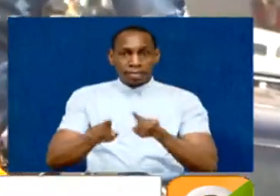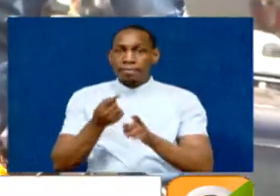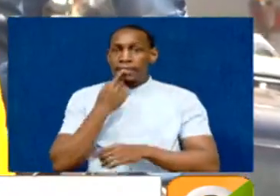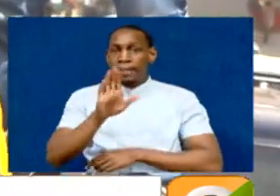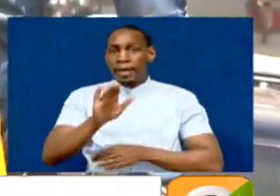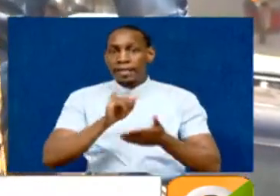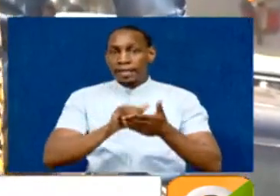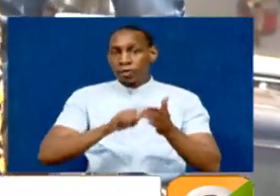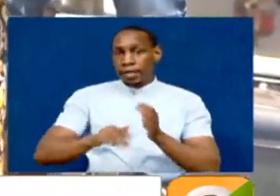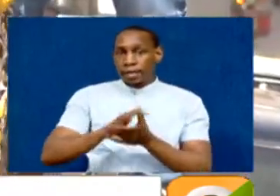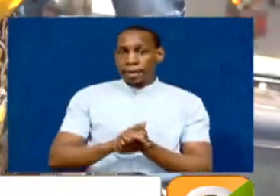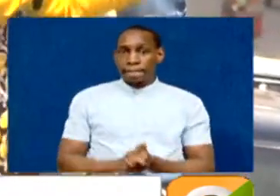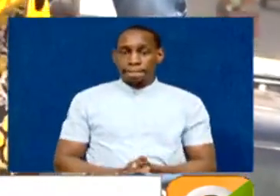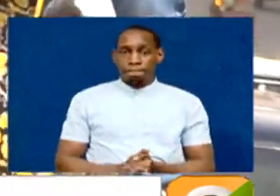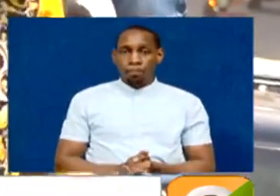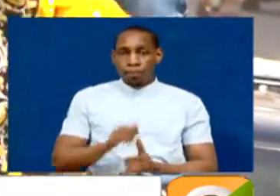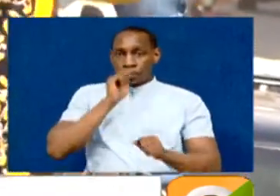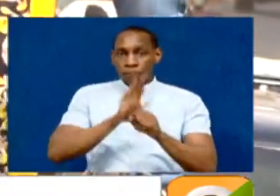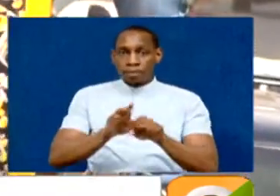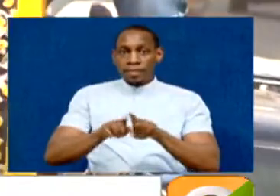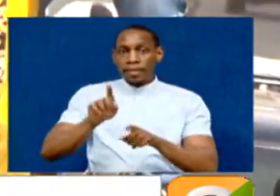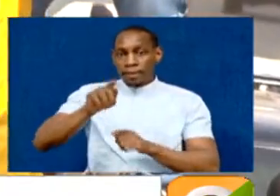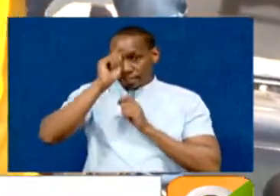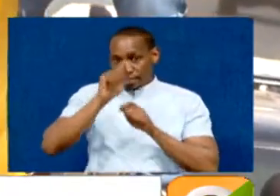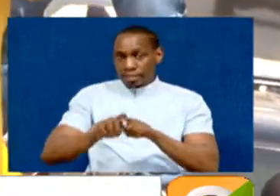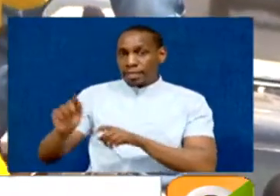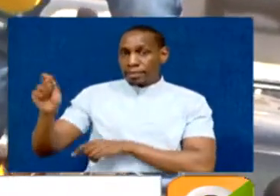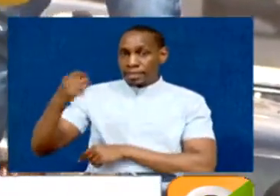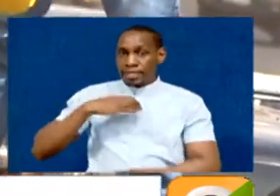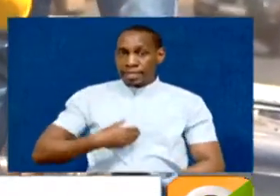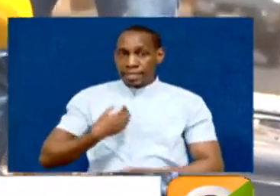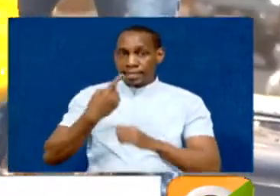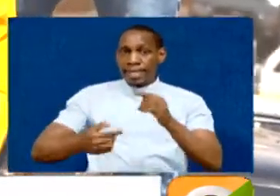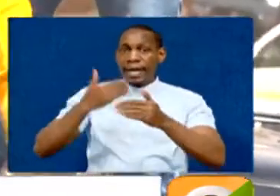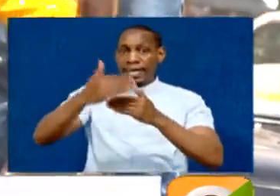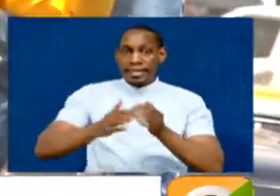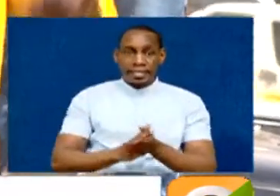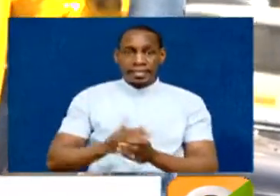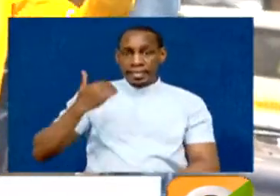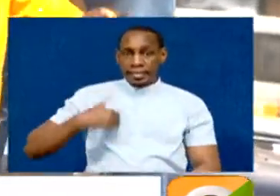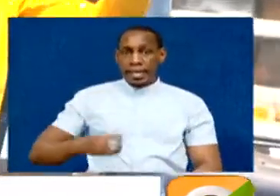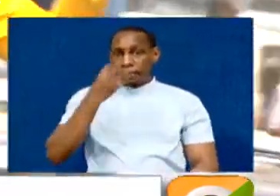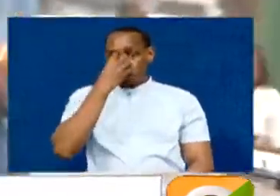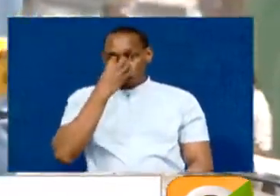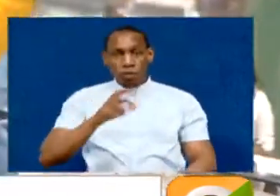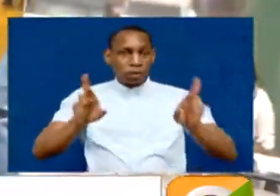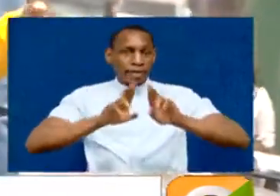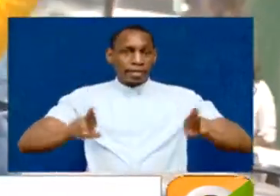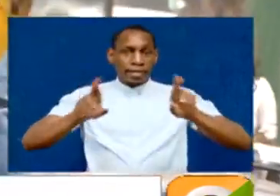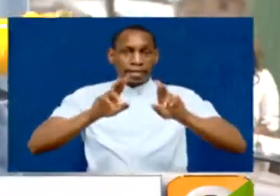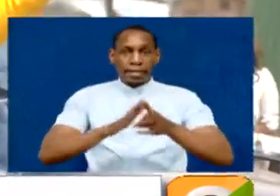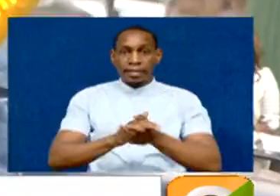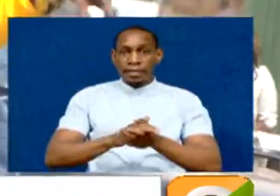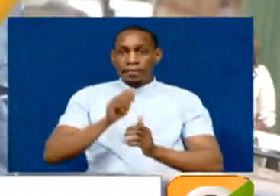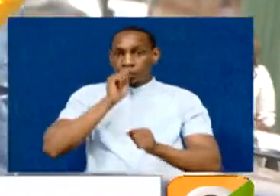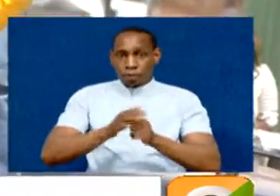kuwaambia kwa sababu ni deni. Hata kama rais anaenda kustaafu mwaka ujao, mimi William Ruto niko tayari kulipa